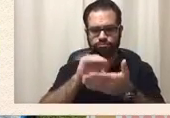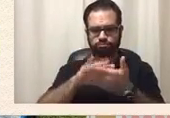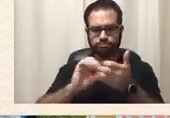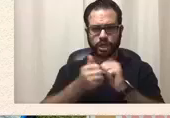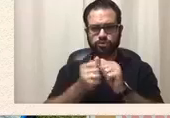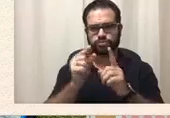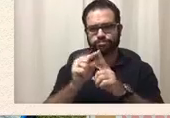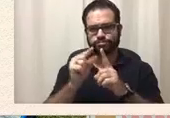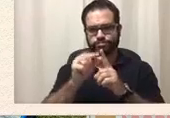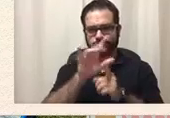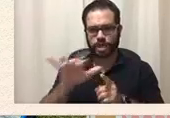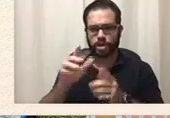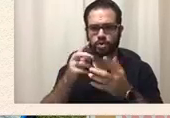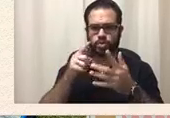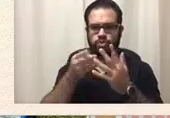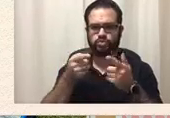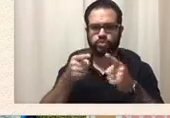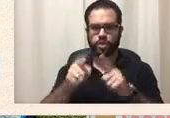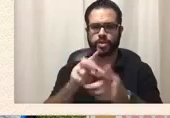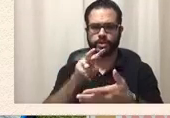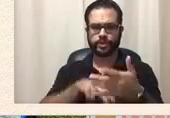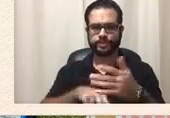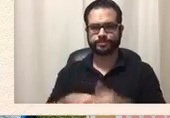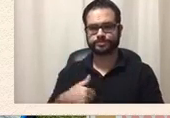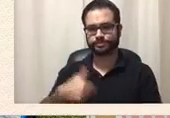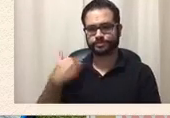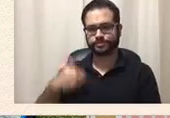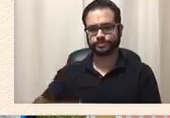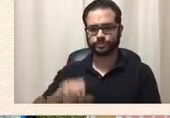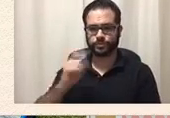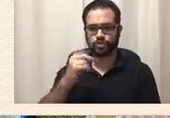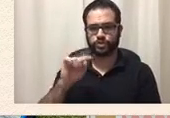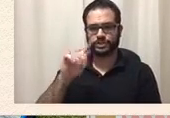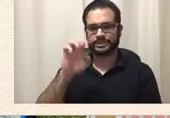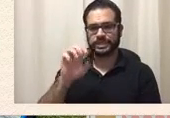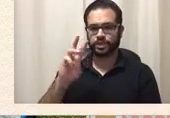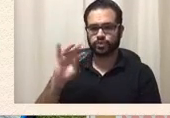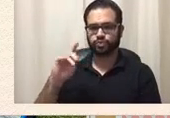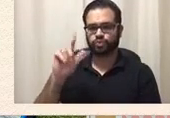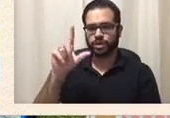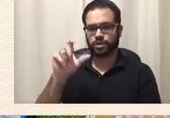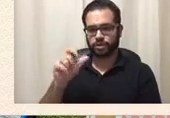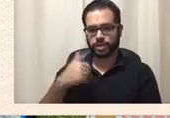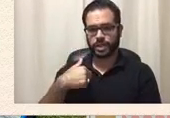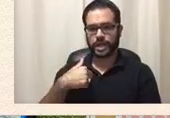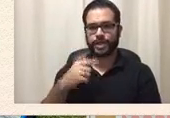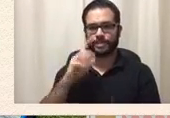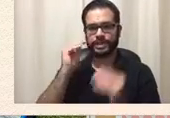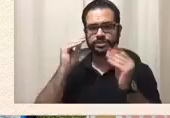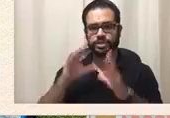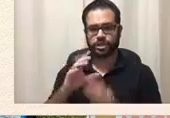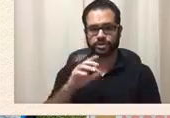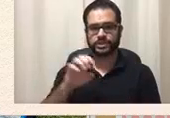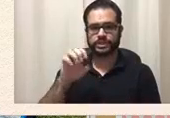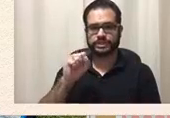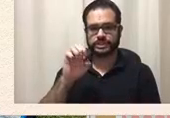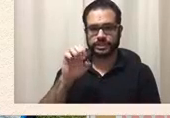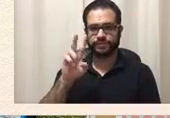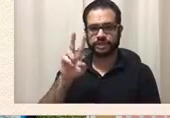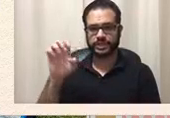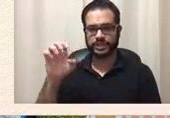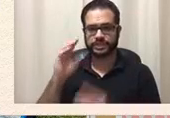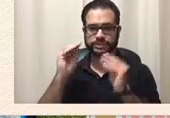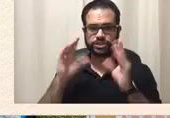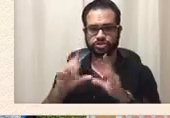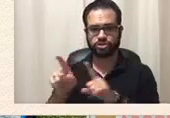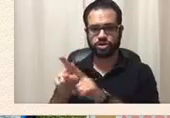Hi, I'm Christine Whittle. I'm an educator. I'm an ESCBE resource teacher. I'm also a scholar as a graduate student